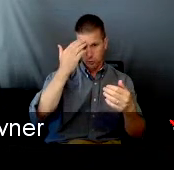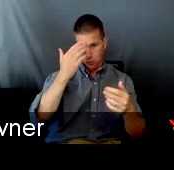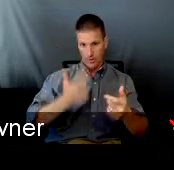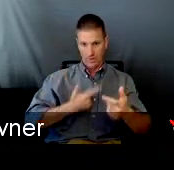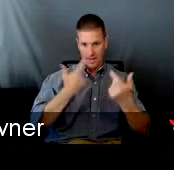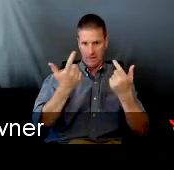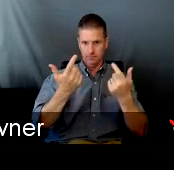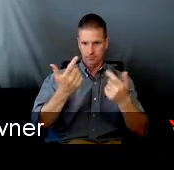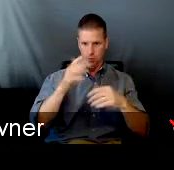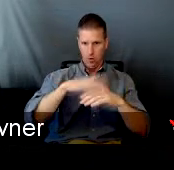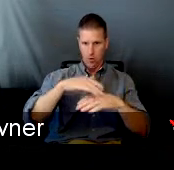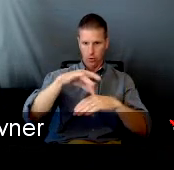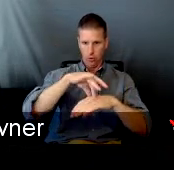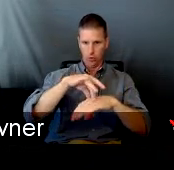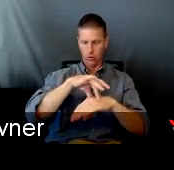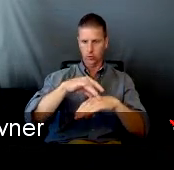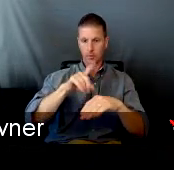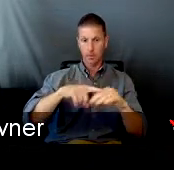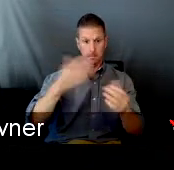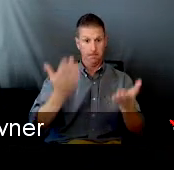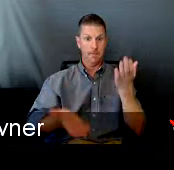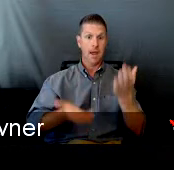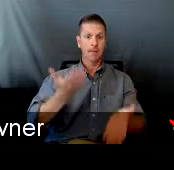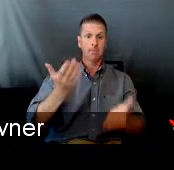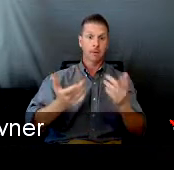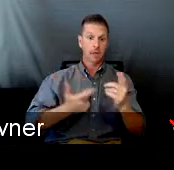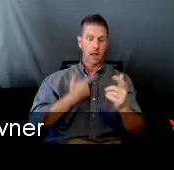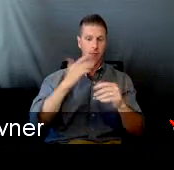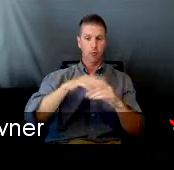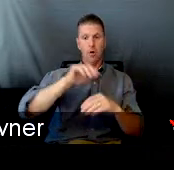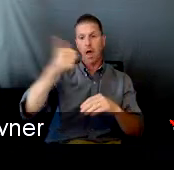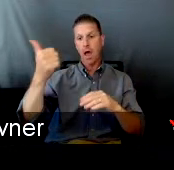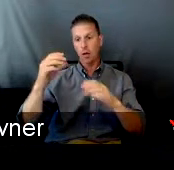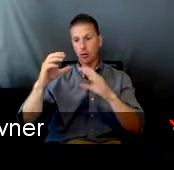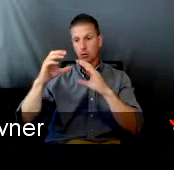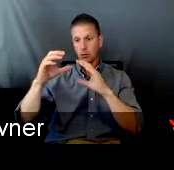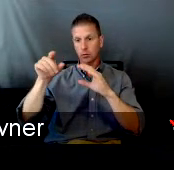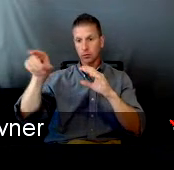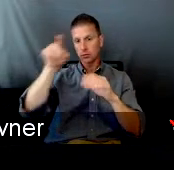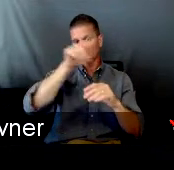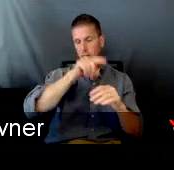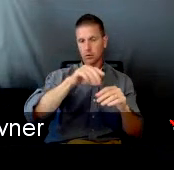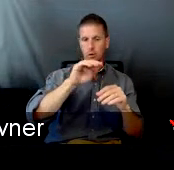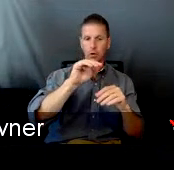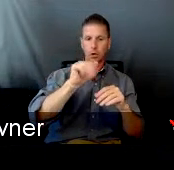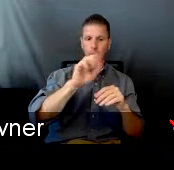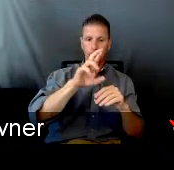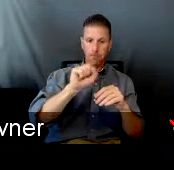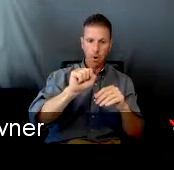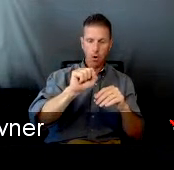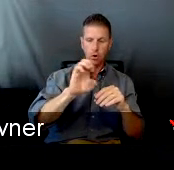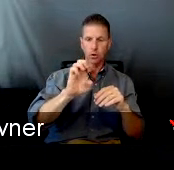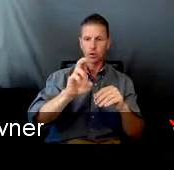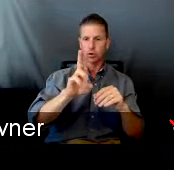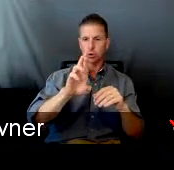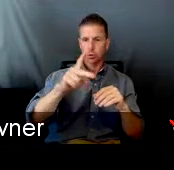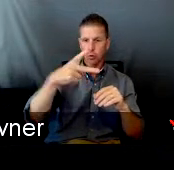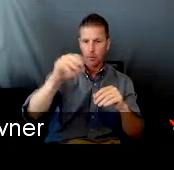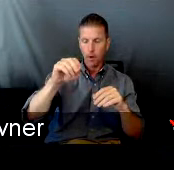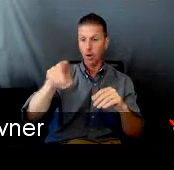Earth, but there could be life on other objects such as Mars and Europa, under the ice shell of